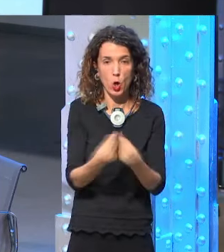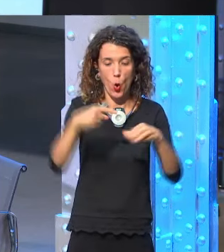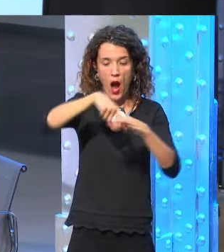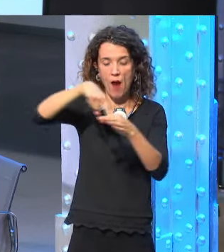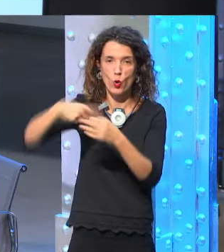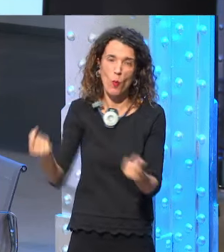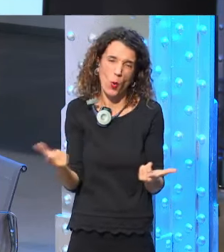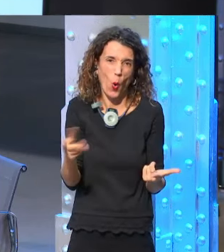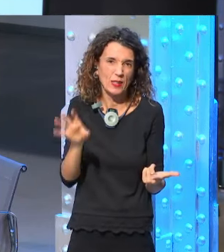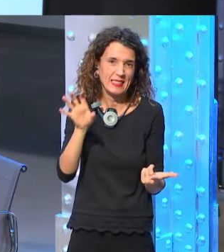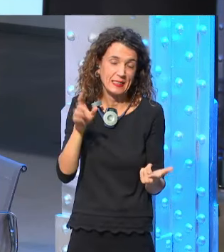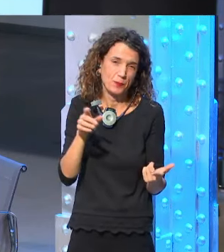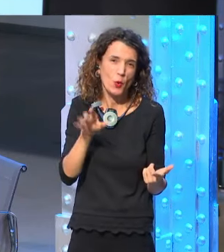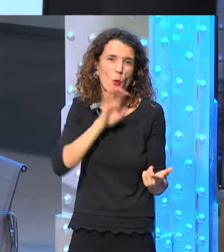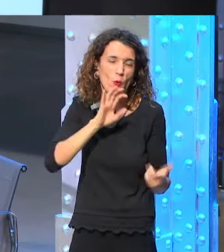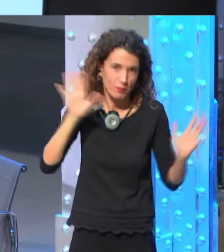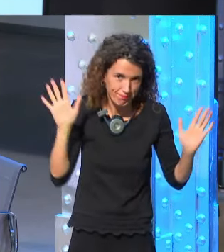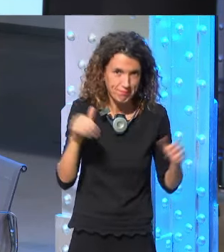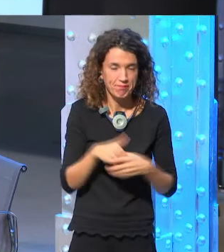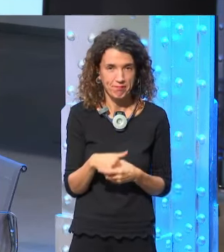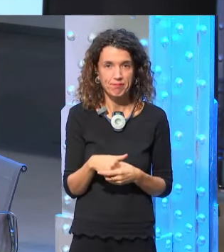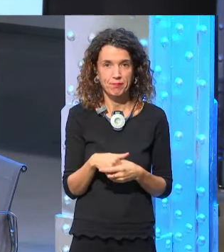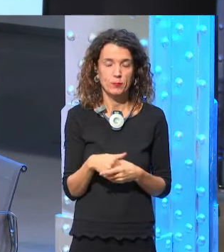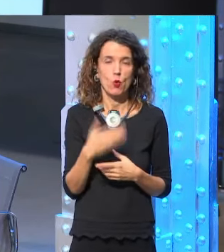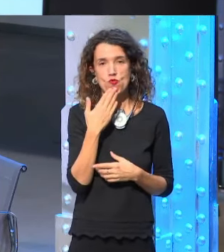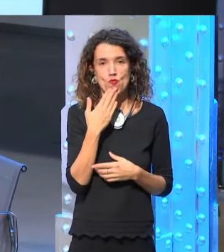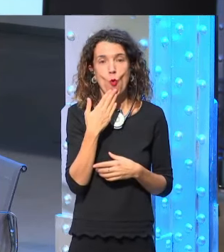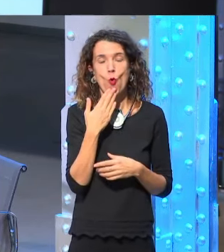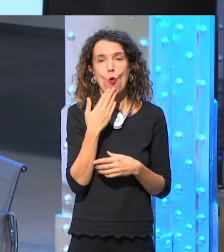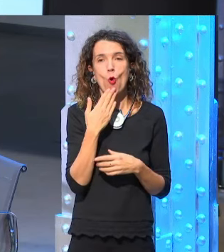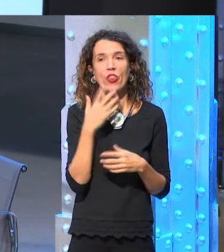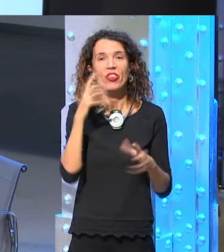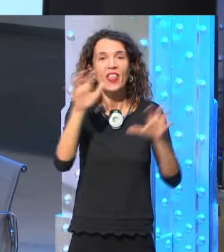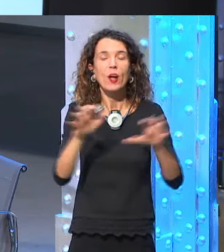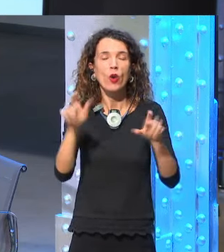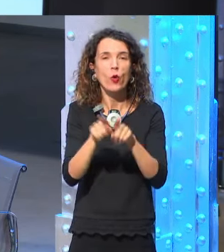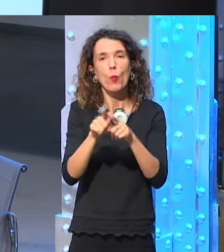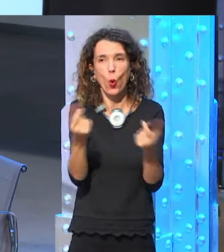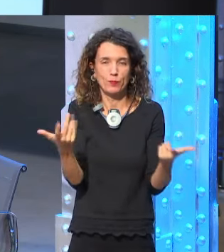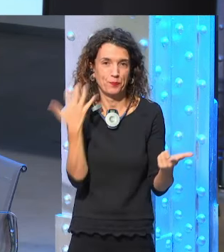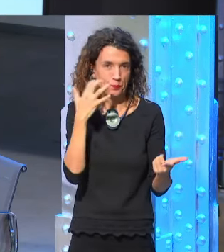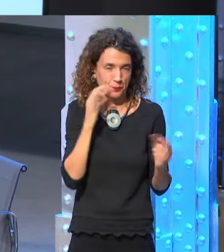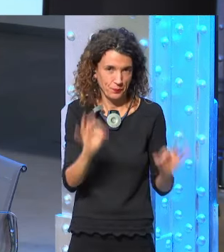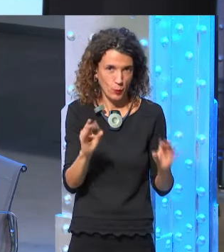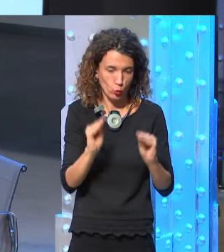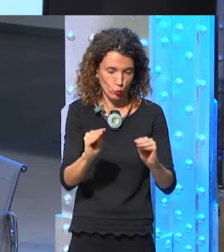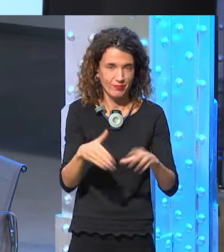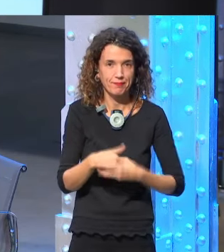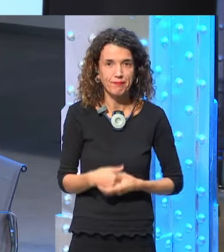but it's a kind of a negative decoration. It has features this very thin, very